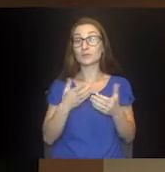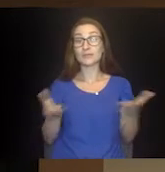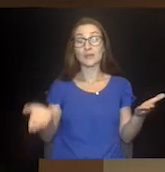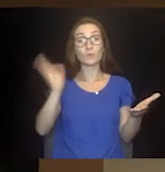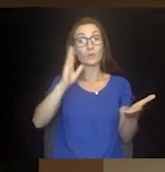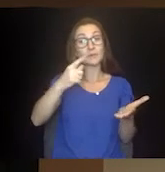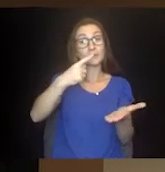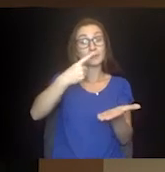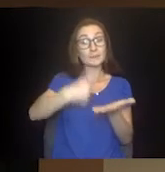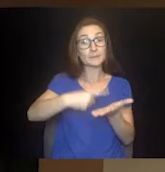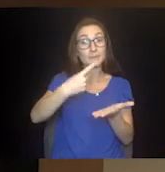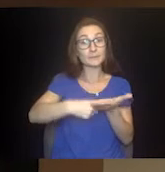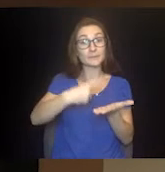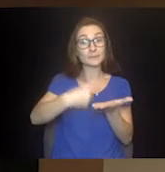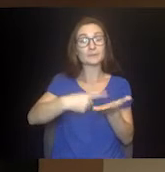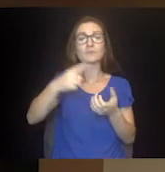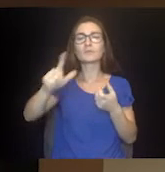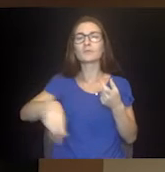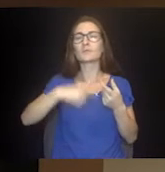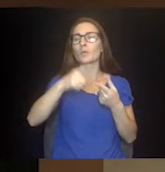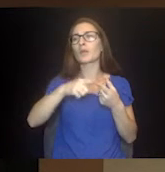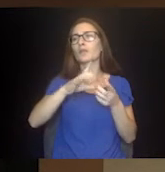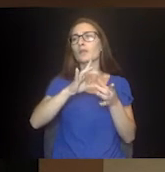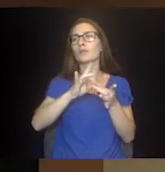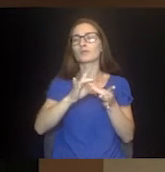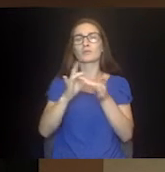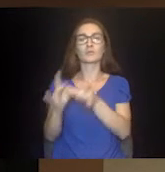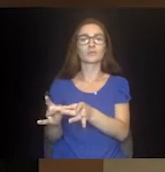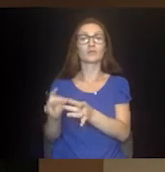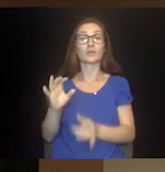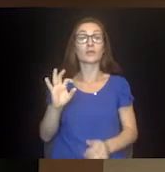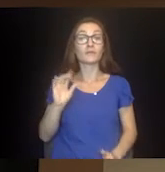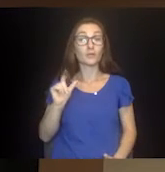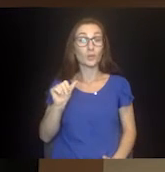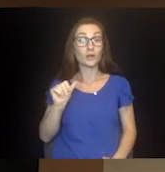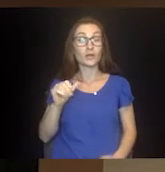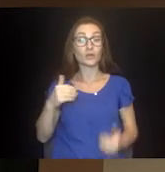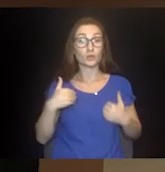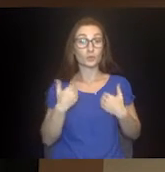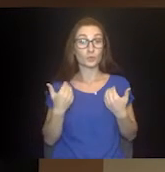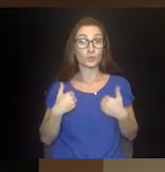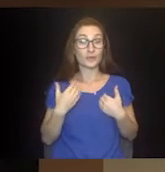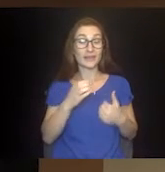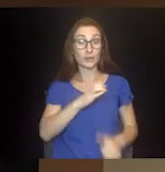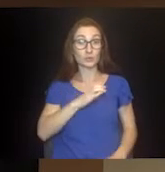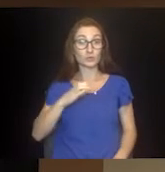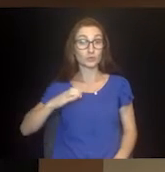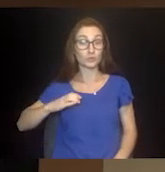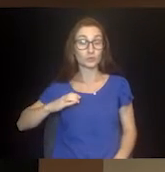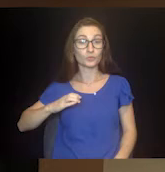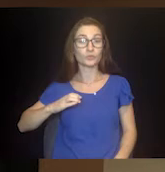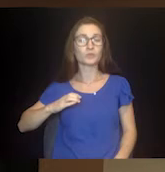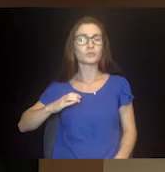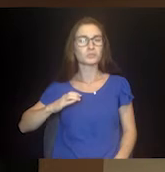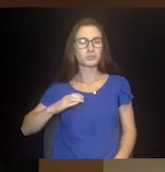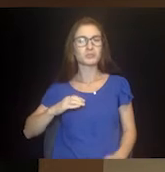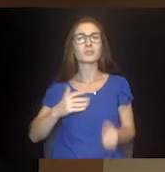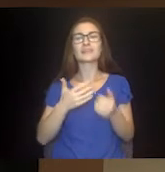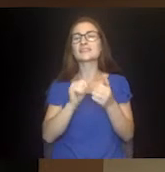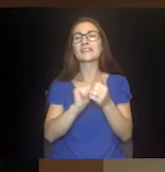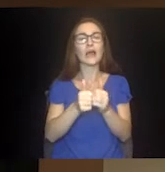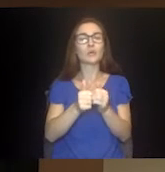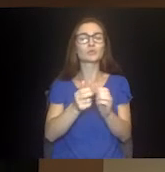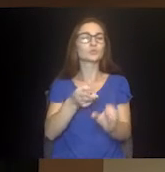thing that we are going to talk about when it comes to the Florida Youth Council